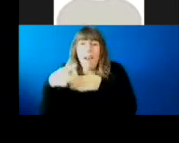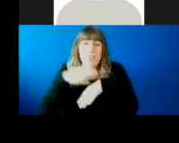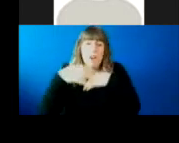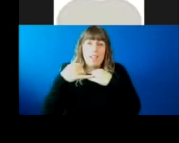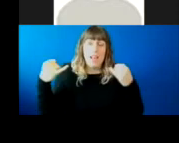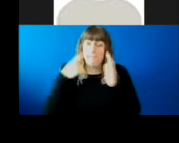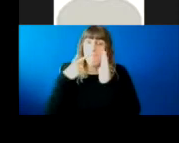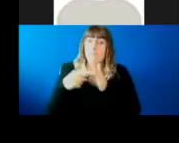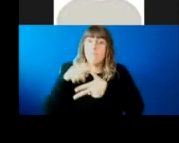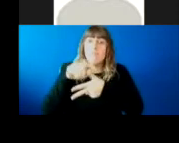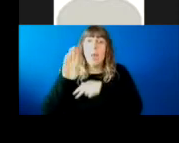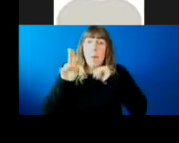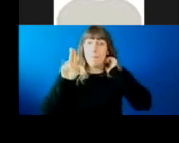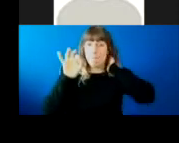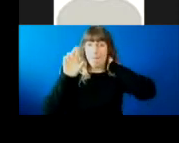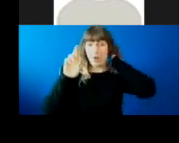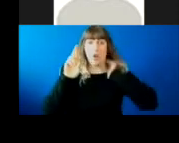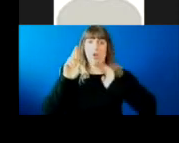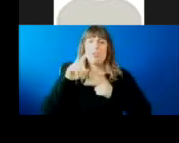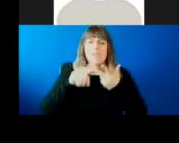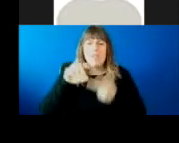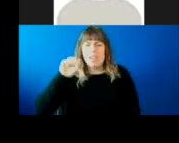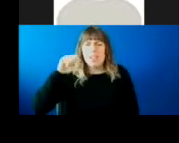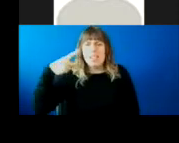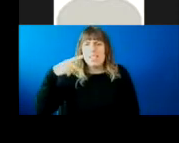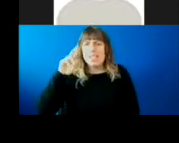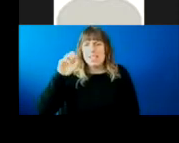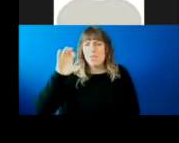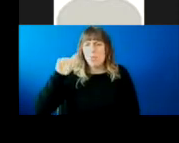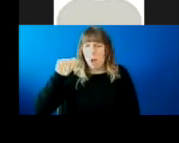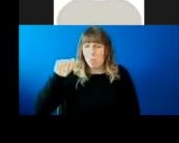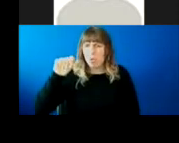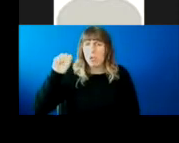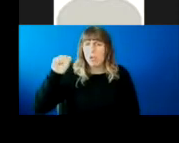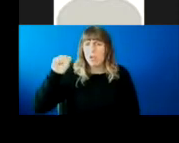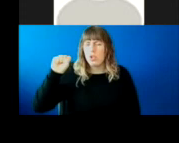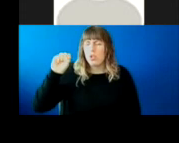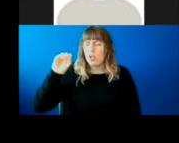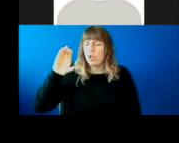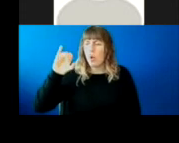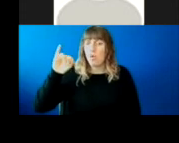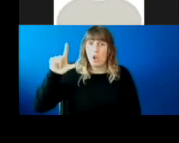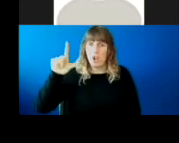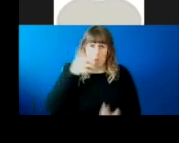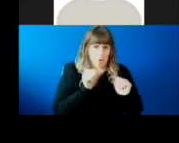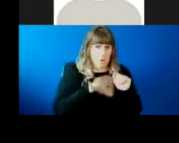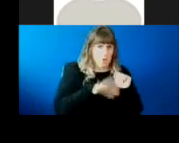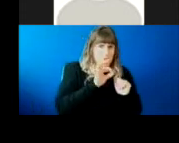a great guide, and Sprout Social has a great guide. I can see if I can find those resources on